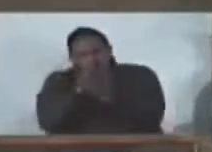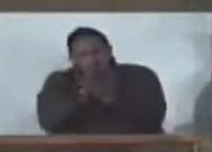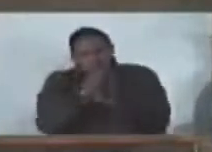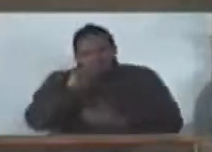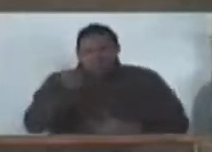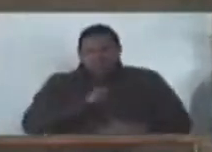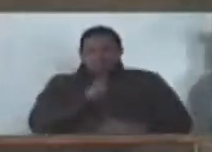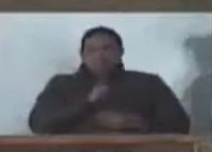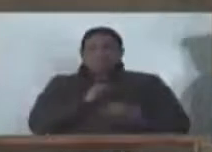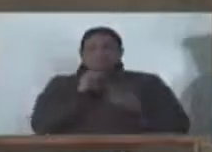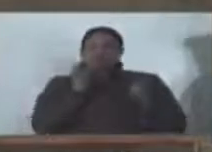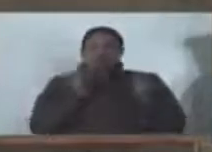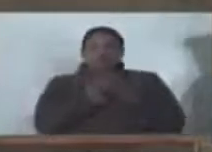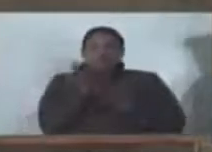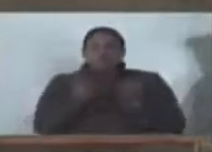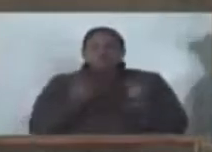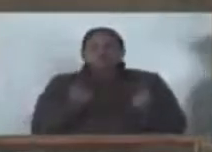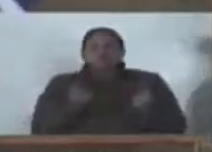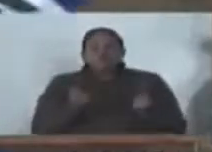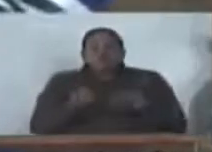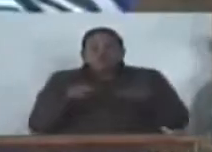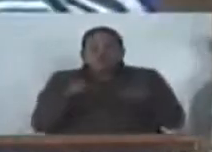himself by driving into the rear cover.